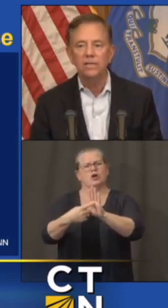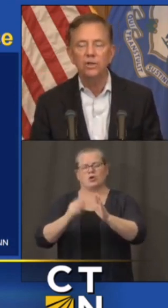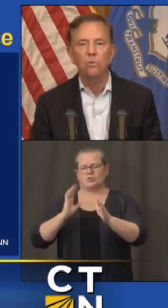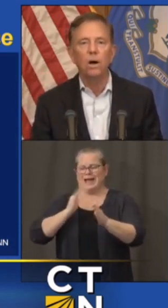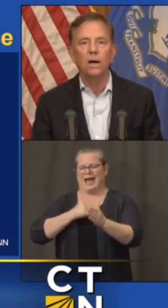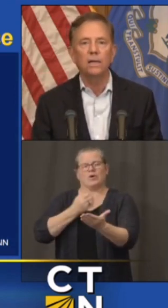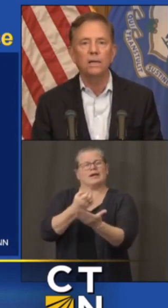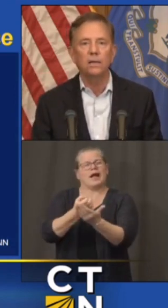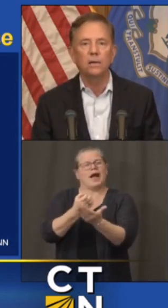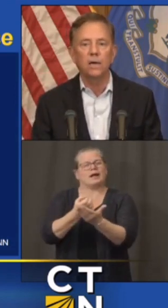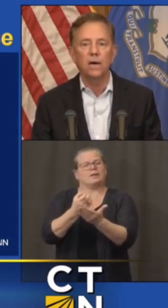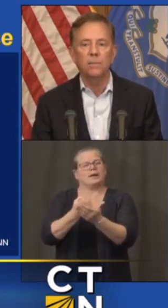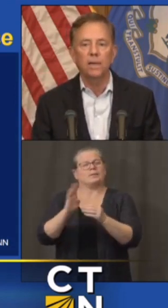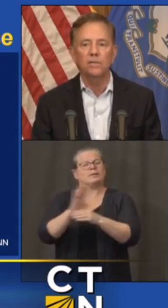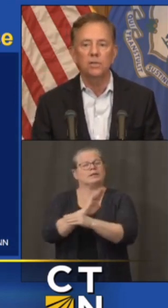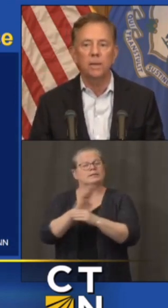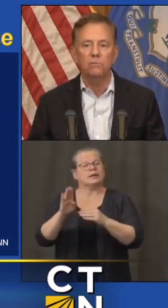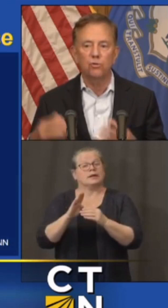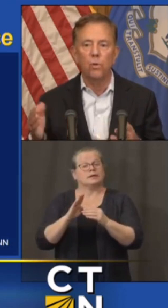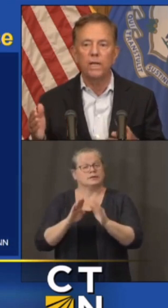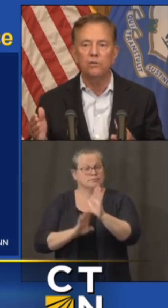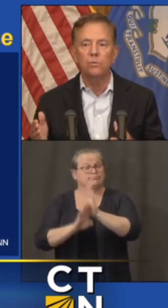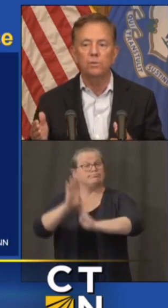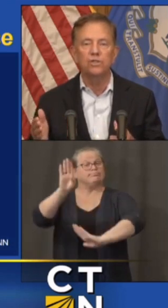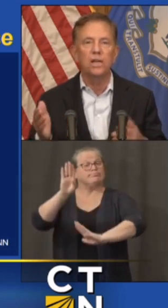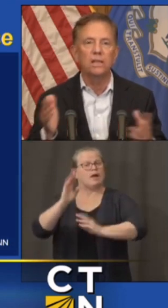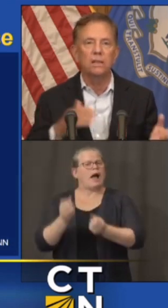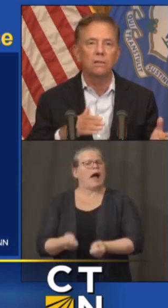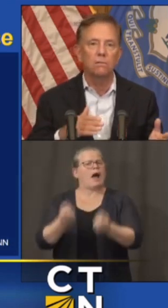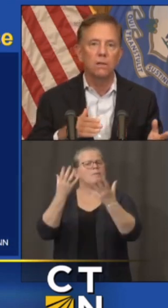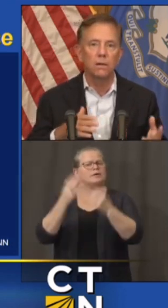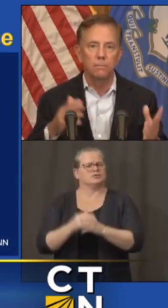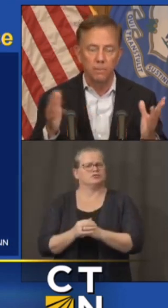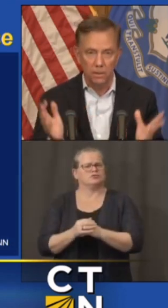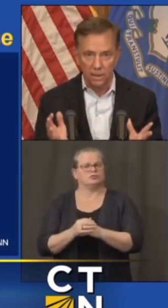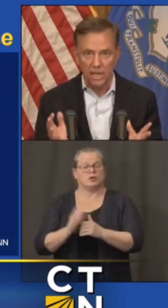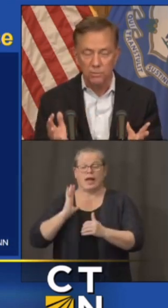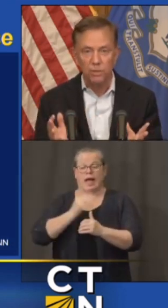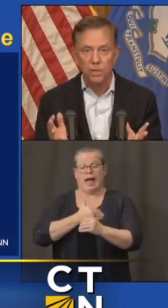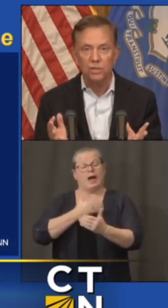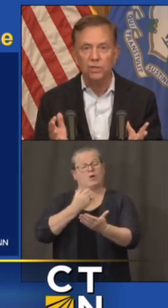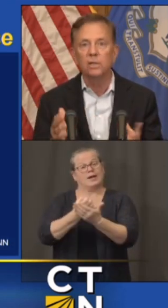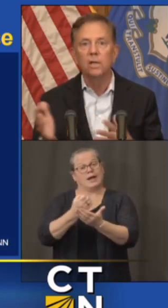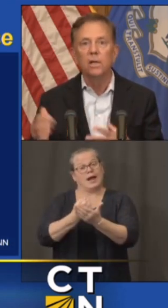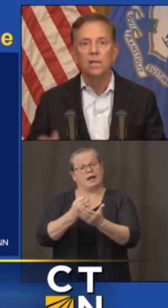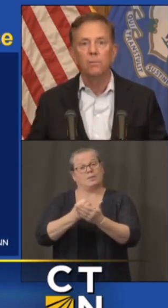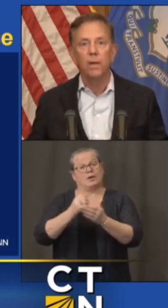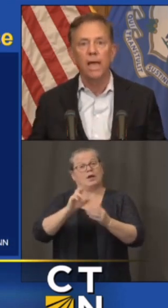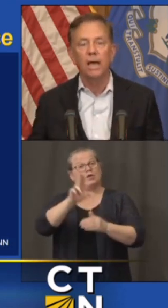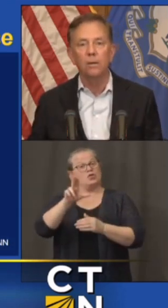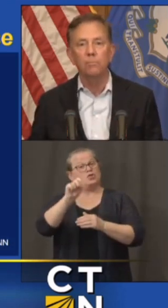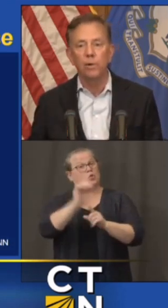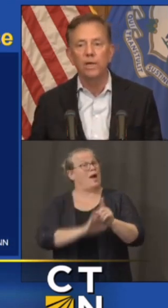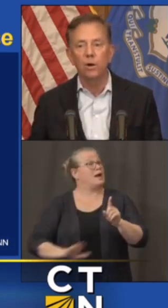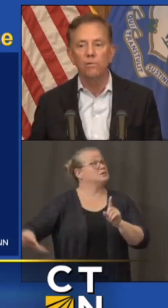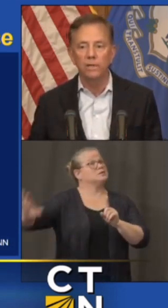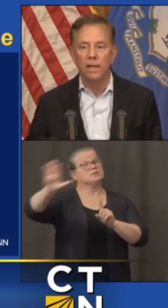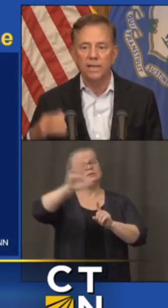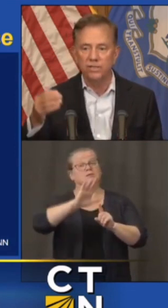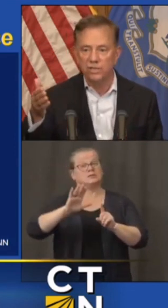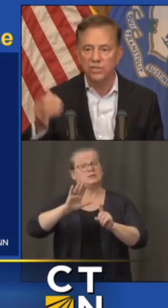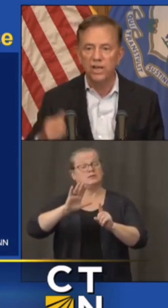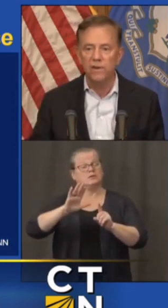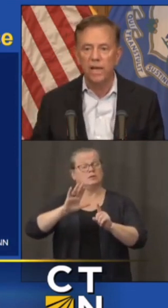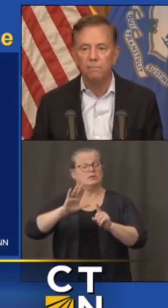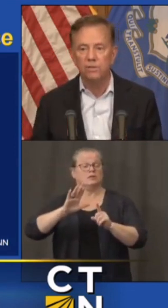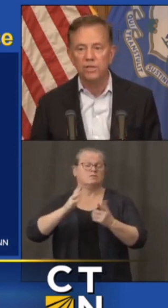And nationwide, our economy is about 22% less production than we had pre-COVID.